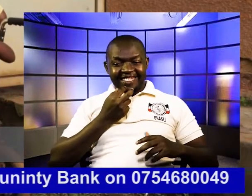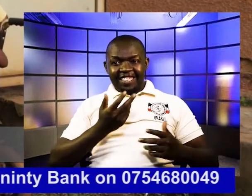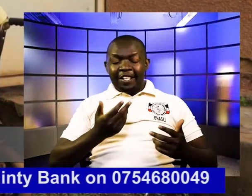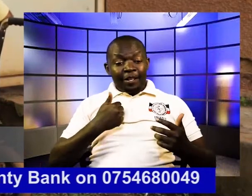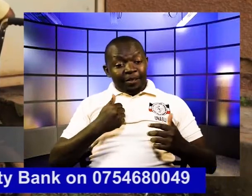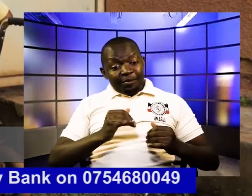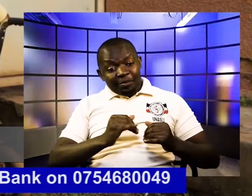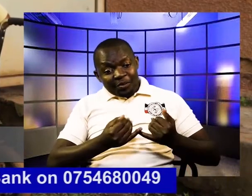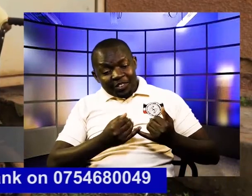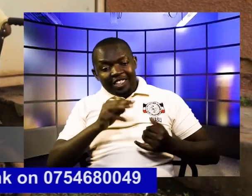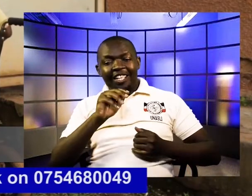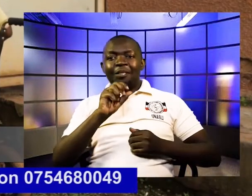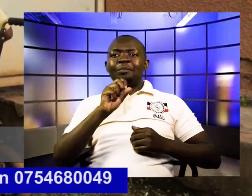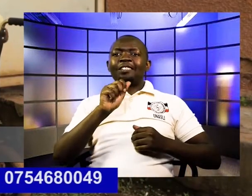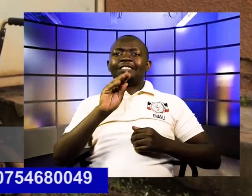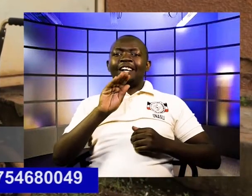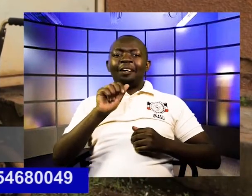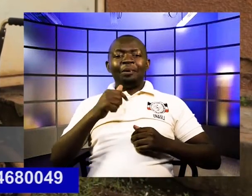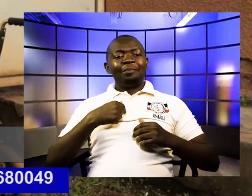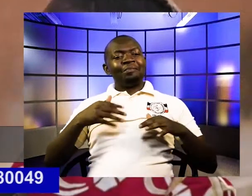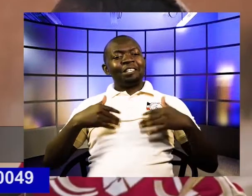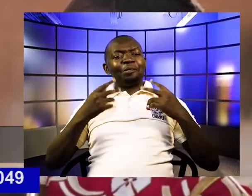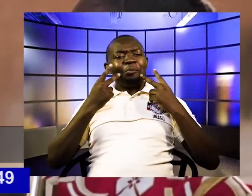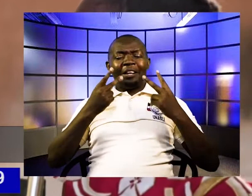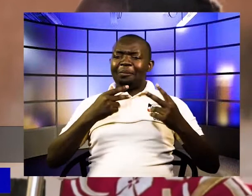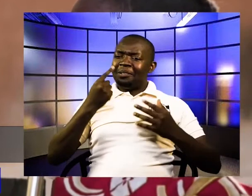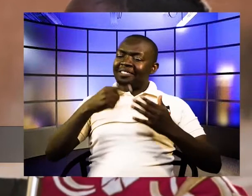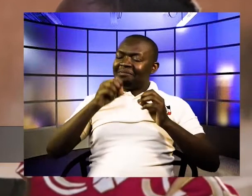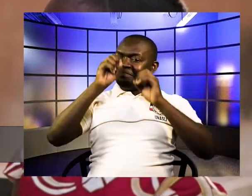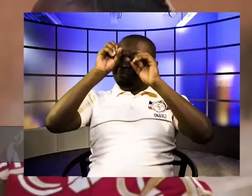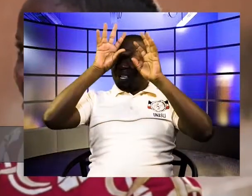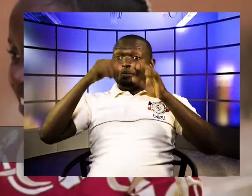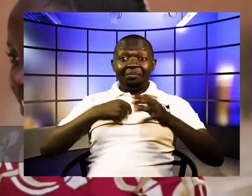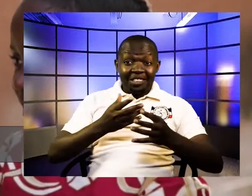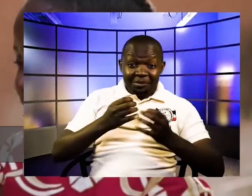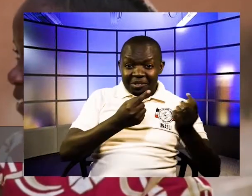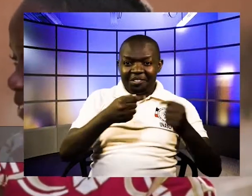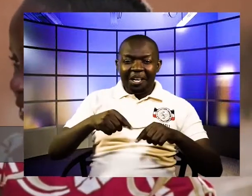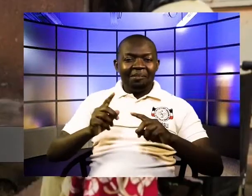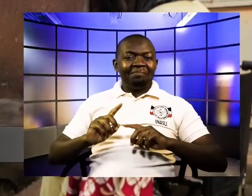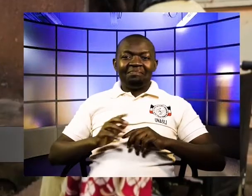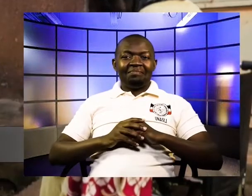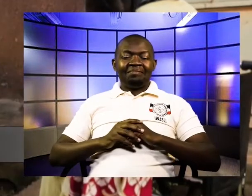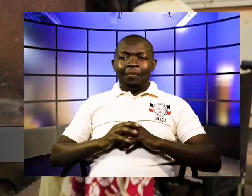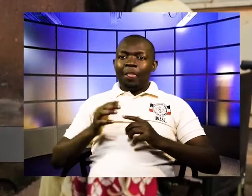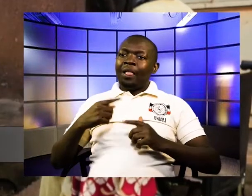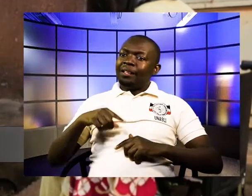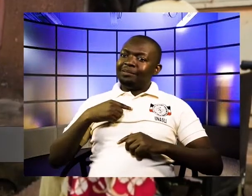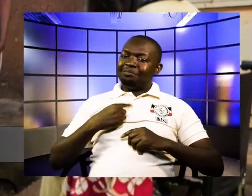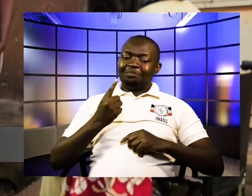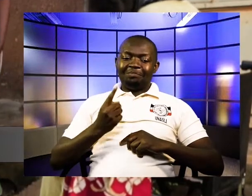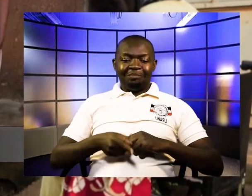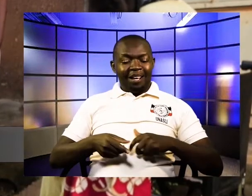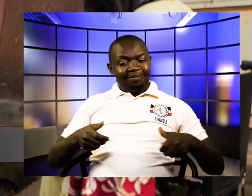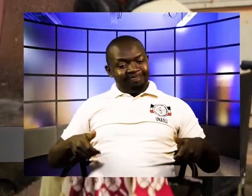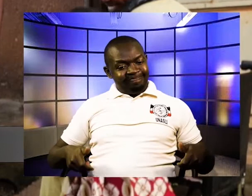Okay, sorry. Mushalabas, I want to send you some balab. What a surprise. But now give my decimal soup in an acquired day. Two to know.